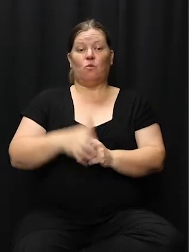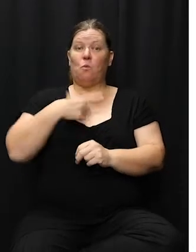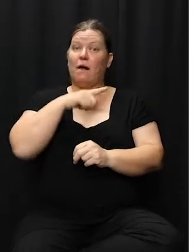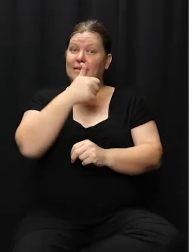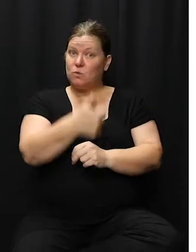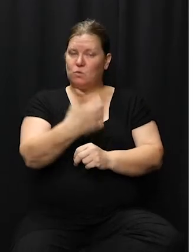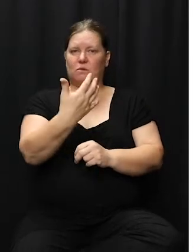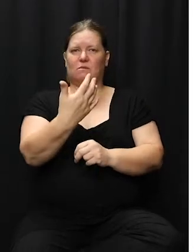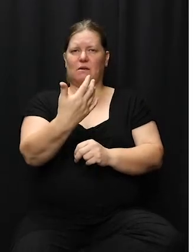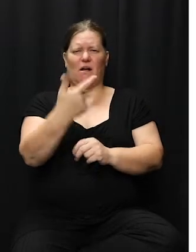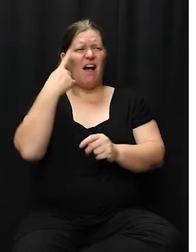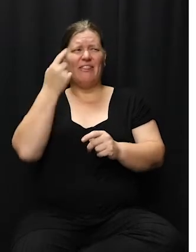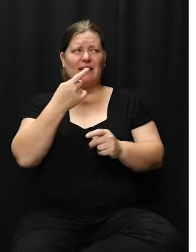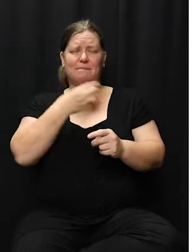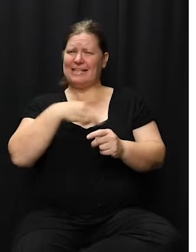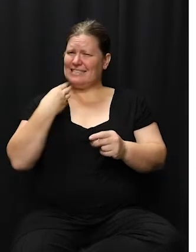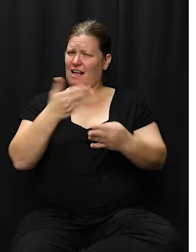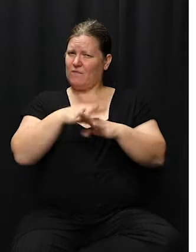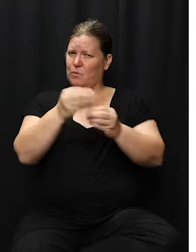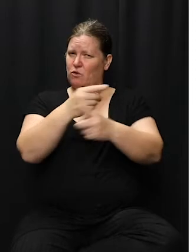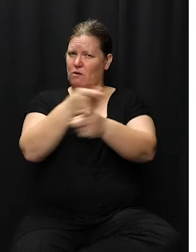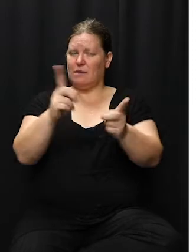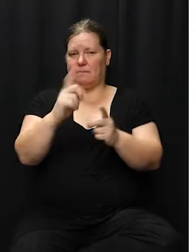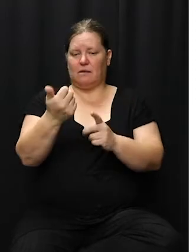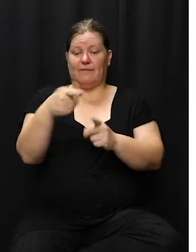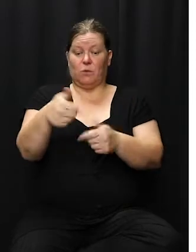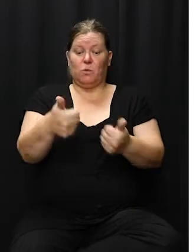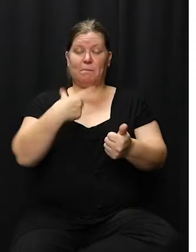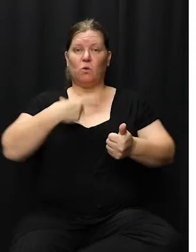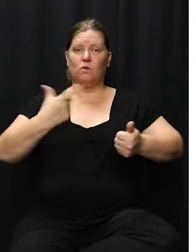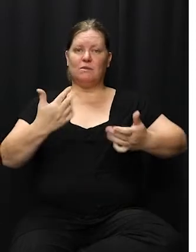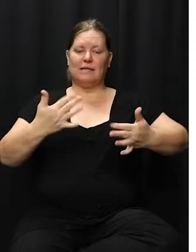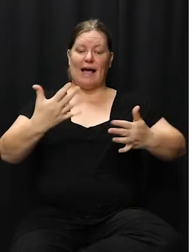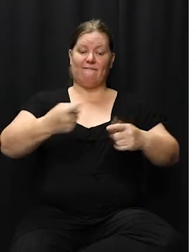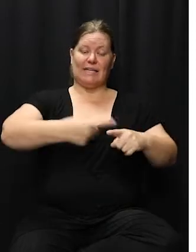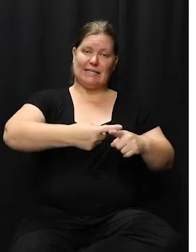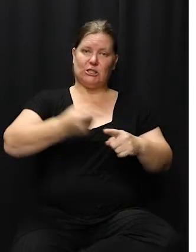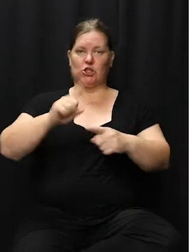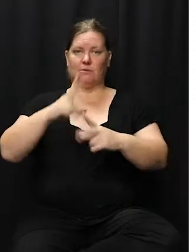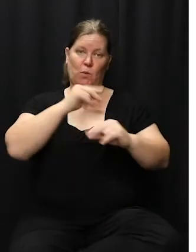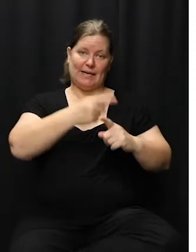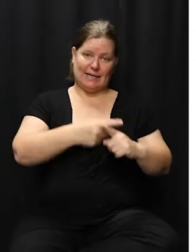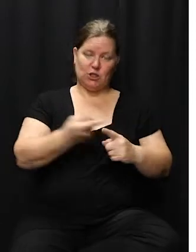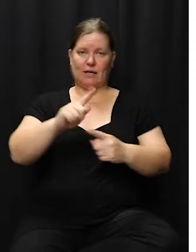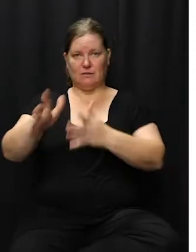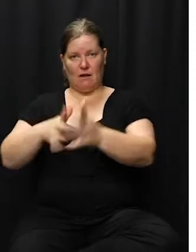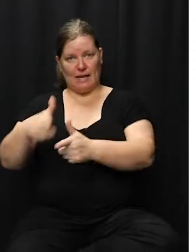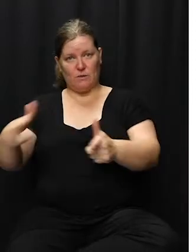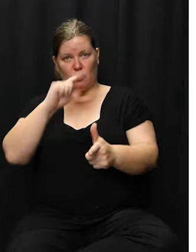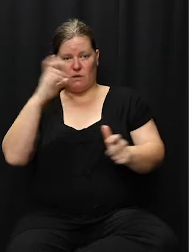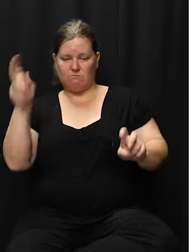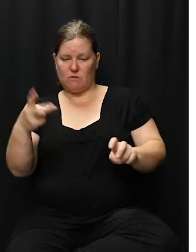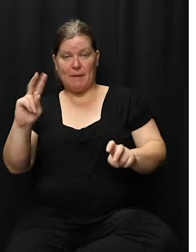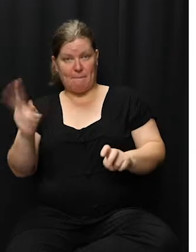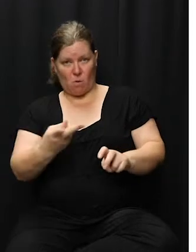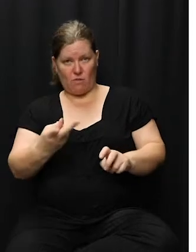tool, I think Melissa shared this with you guys actually, but it has spoken English and sign language together, and it